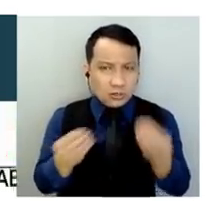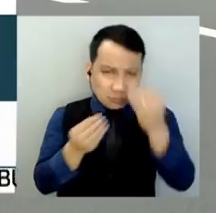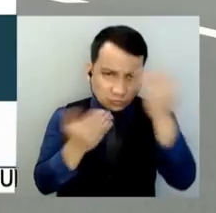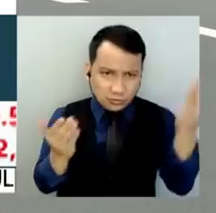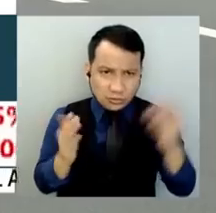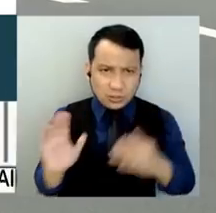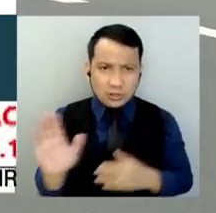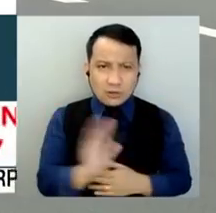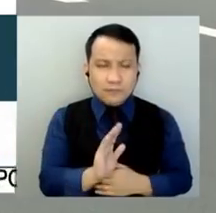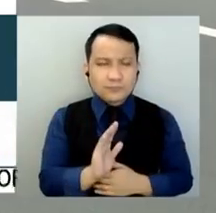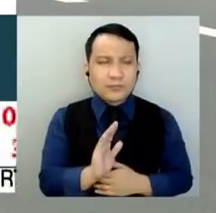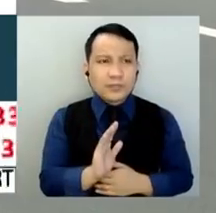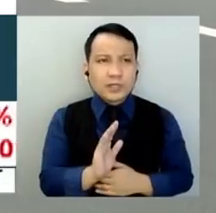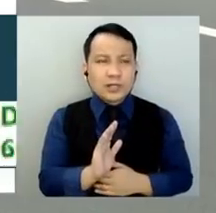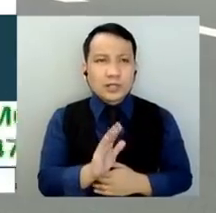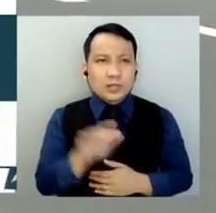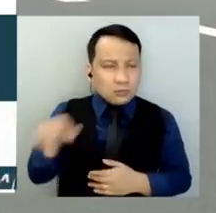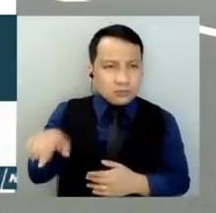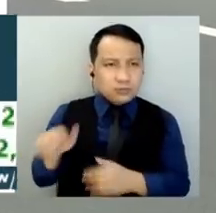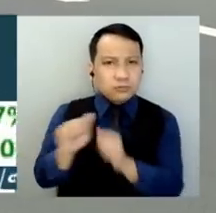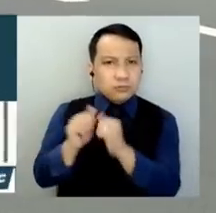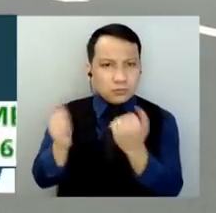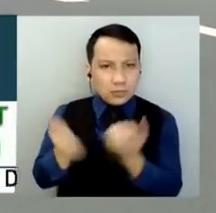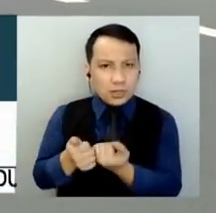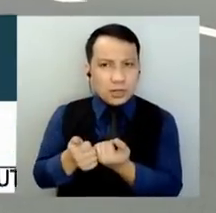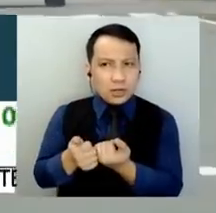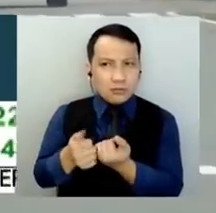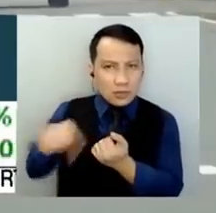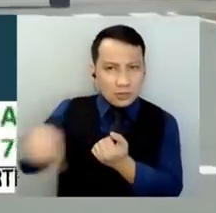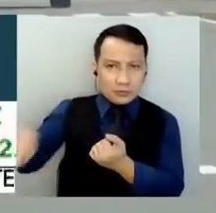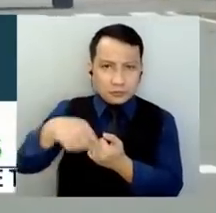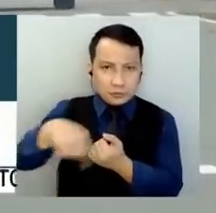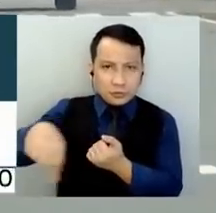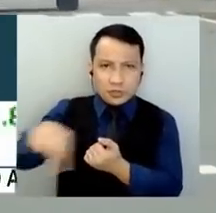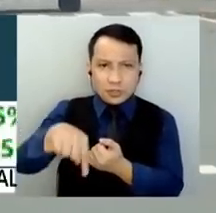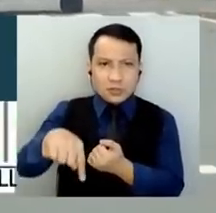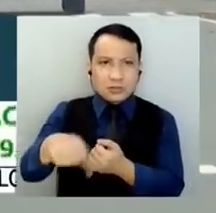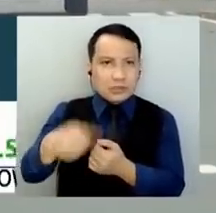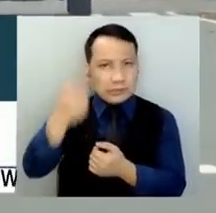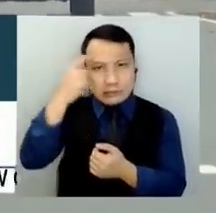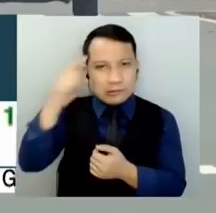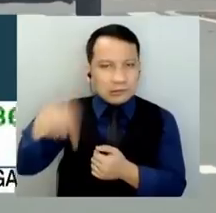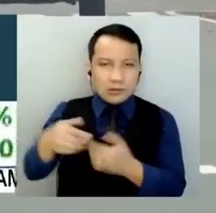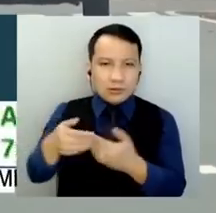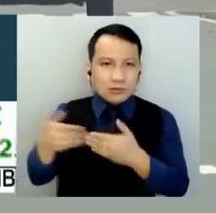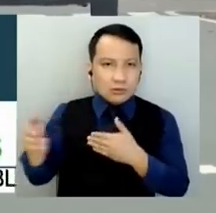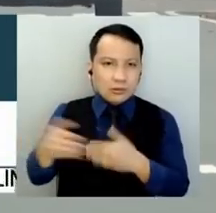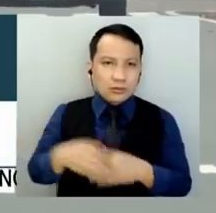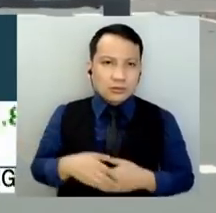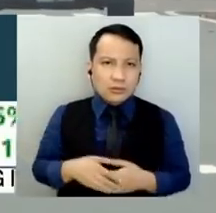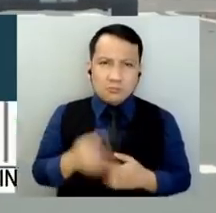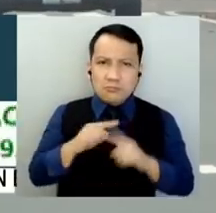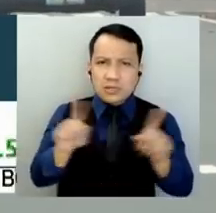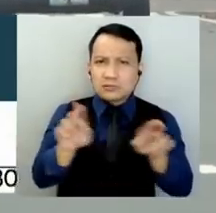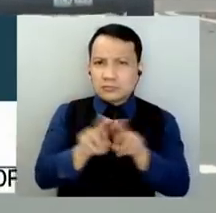normally, agencies, what agents post, they don't really get. That's pretty normal.